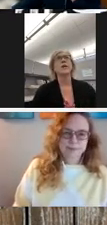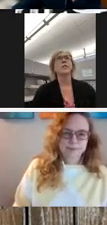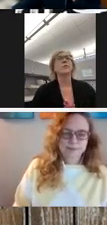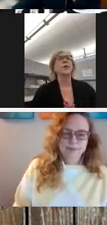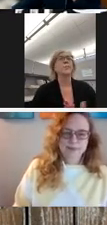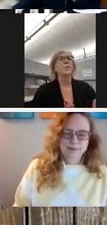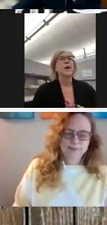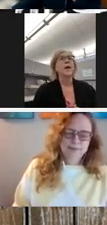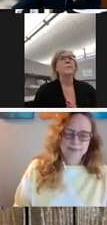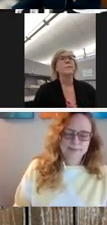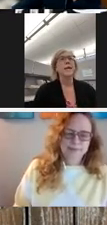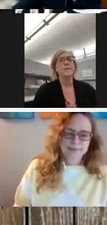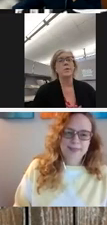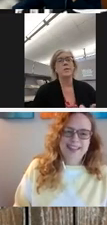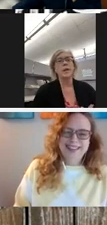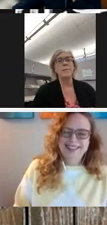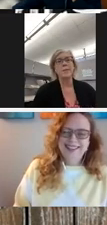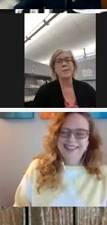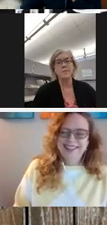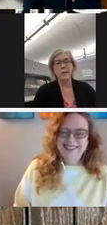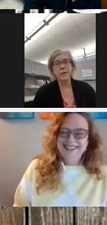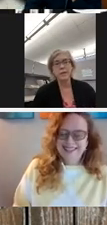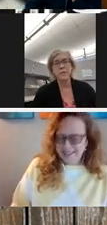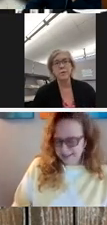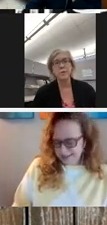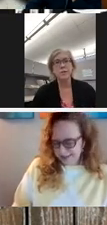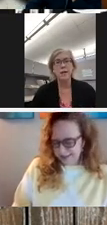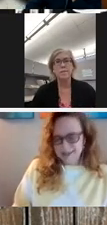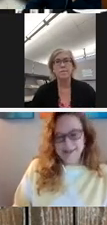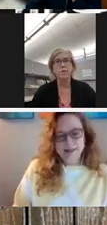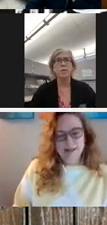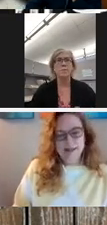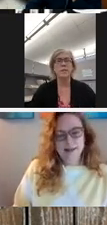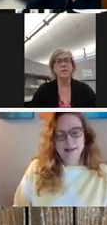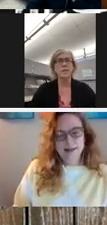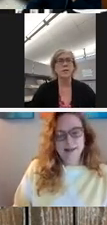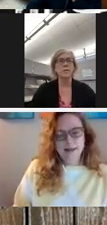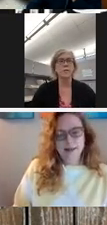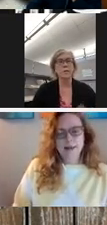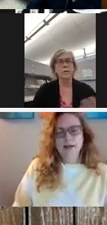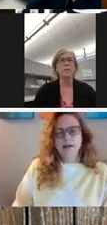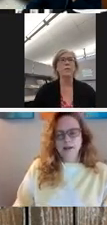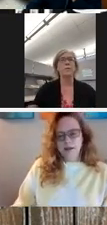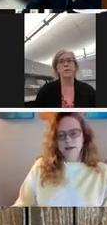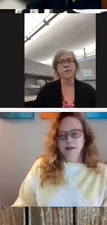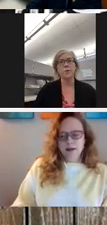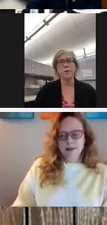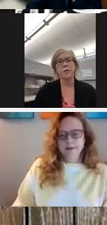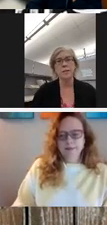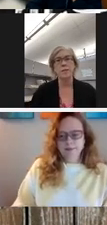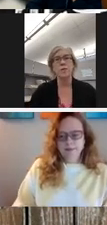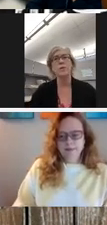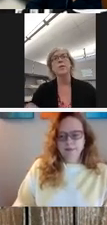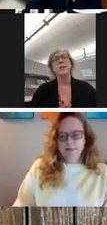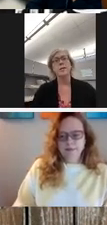so the customer flow. Yes, what happens is when a customer first shows up at the center, during COVID, it was a phone call